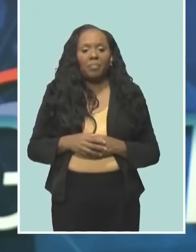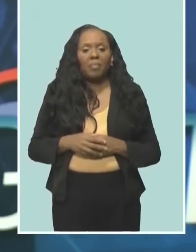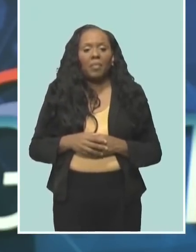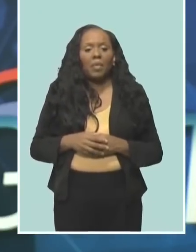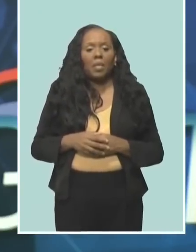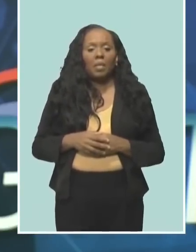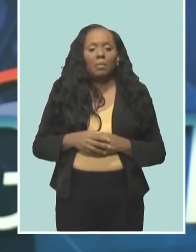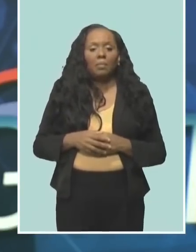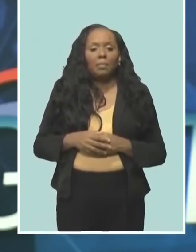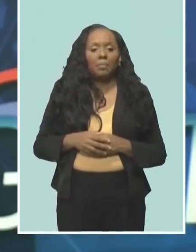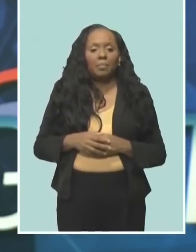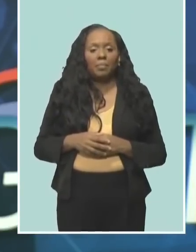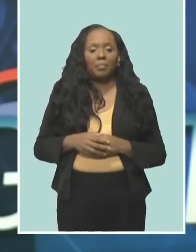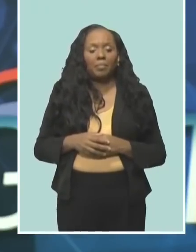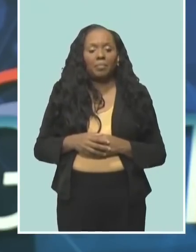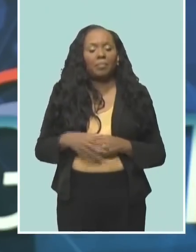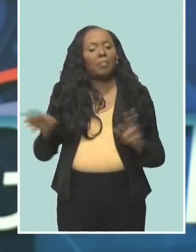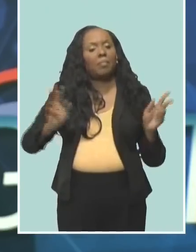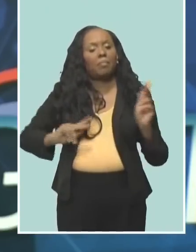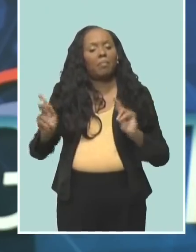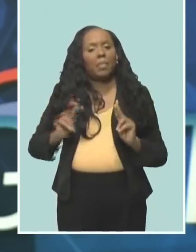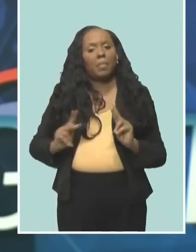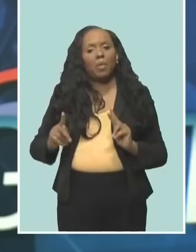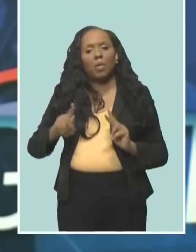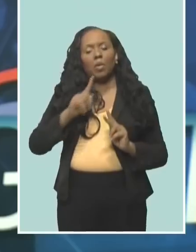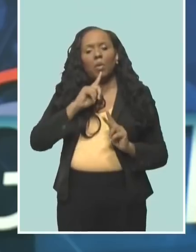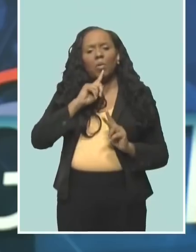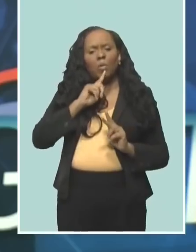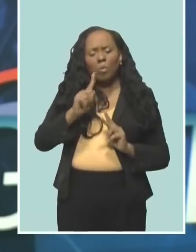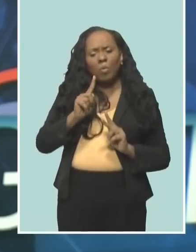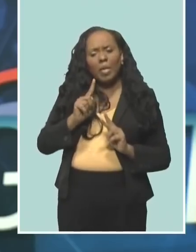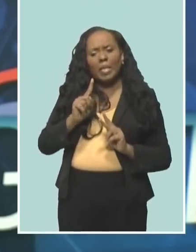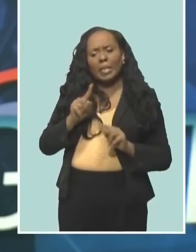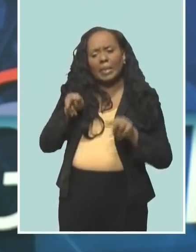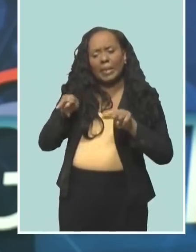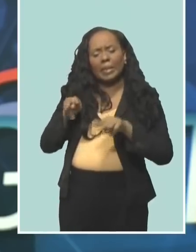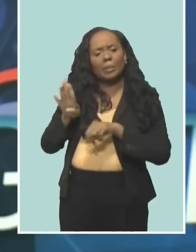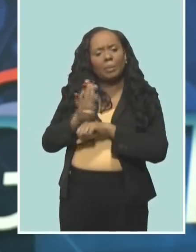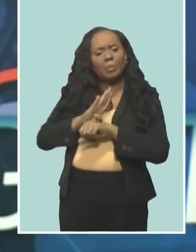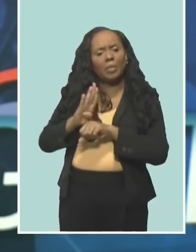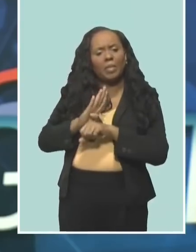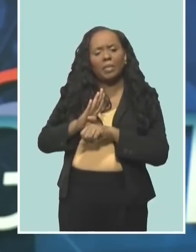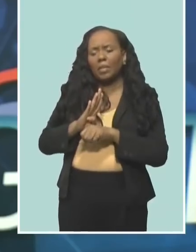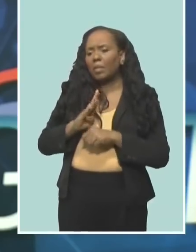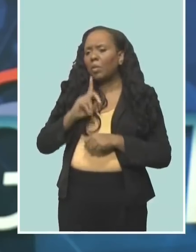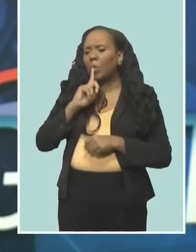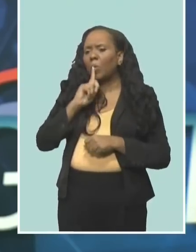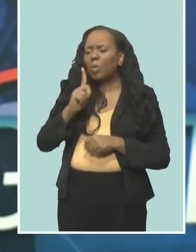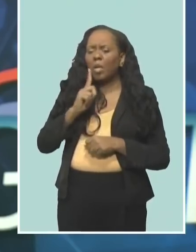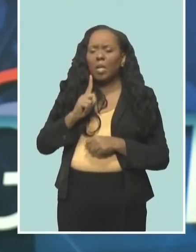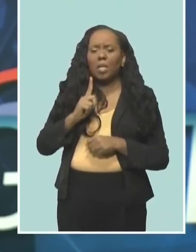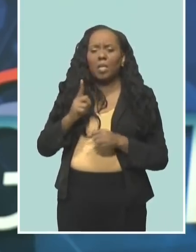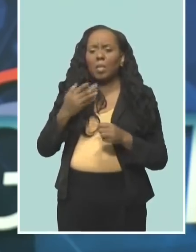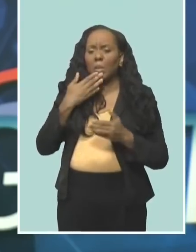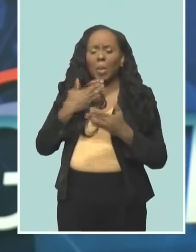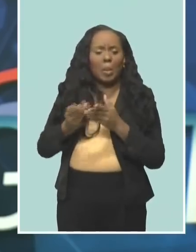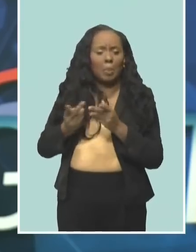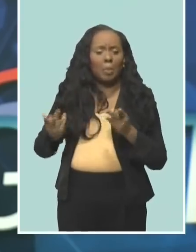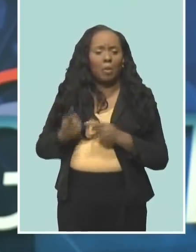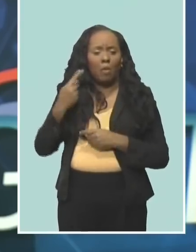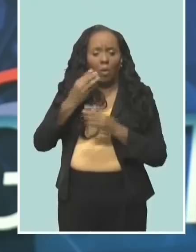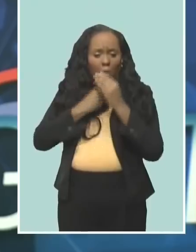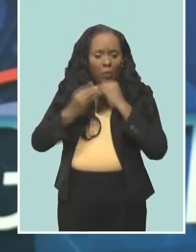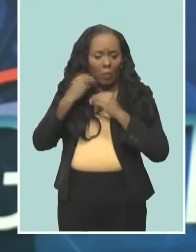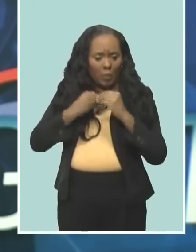growing attractiveness as a culinary center. The island is receiving accolades for its food and rum festival. The festival was